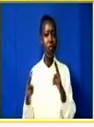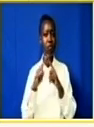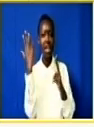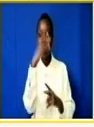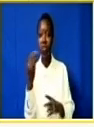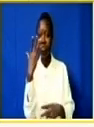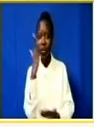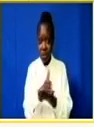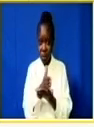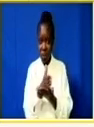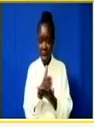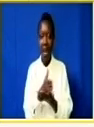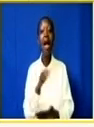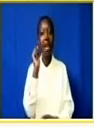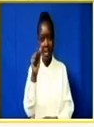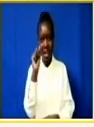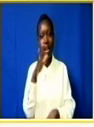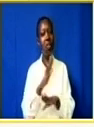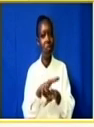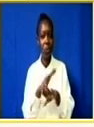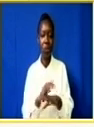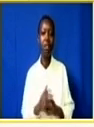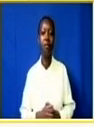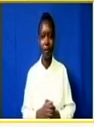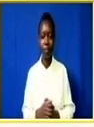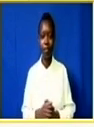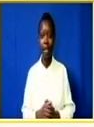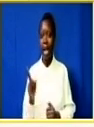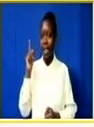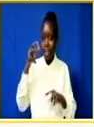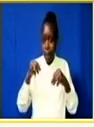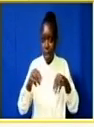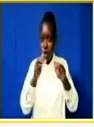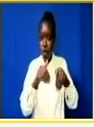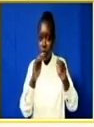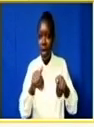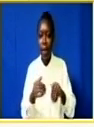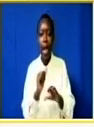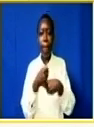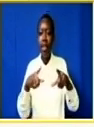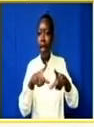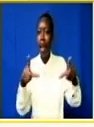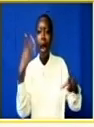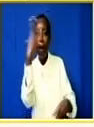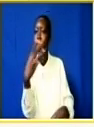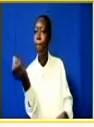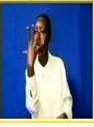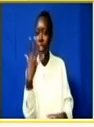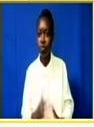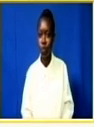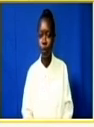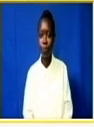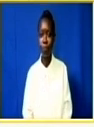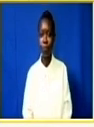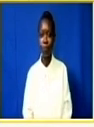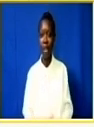beautiful. It is beautiful. Despite it being a method of farming, mm. it makes your land become beautiful. Yes. And you